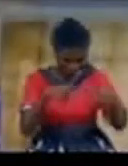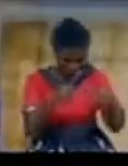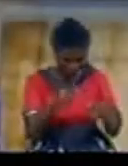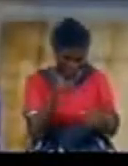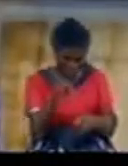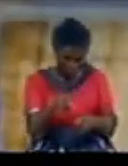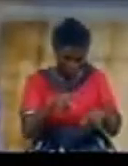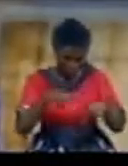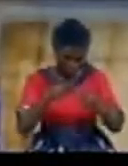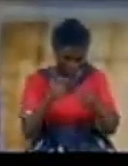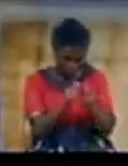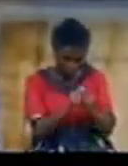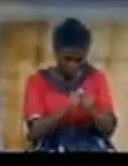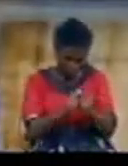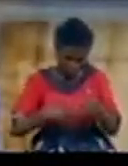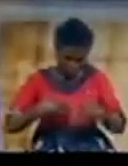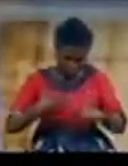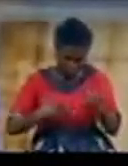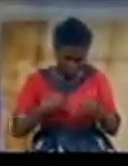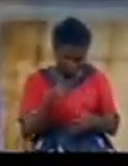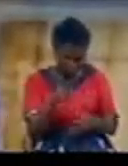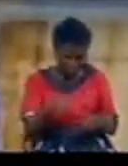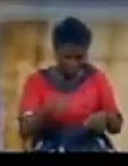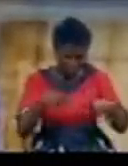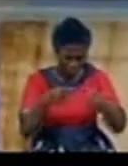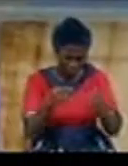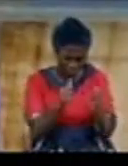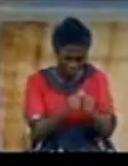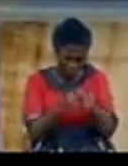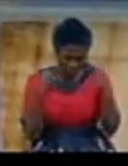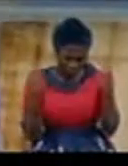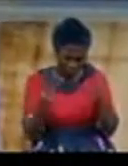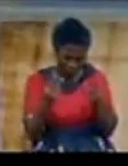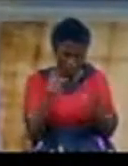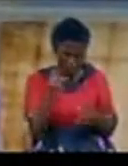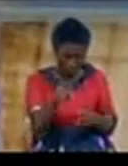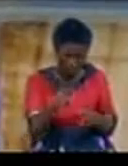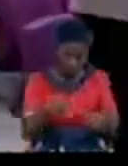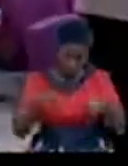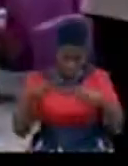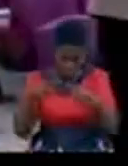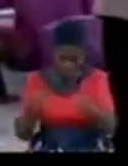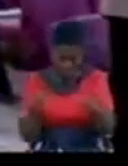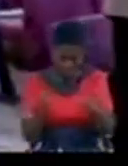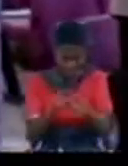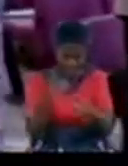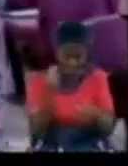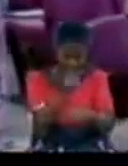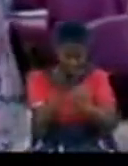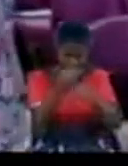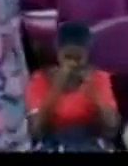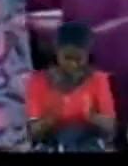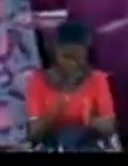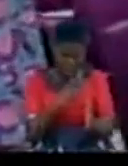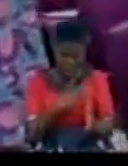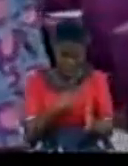joy. You go with victory. You go as a conqueror. And you